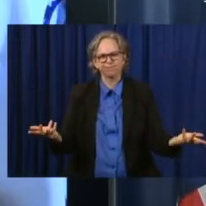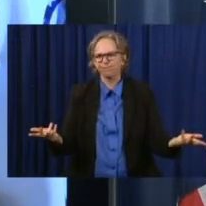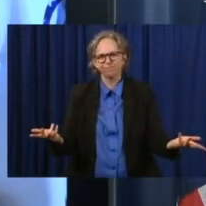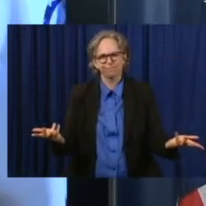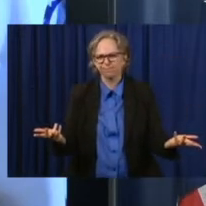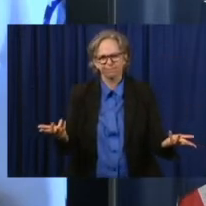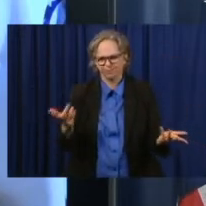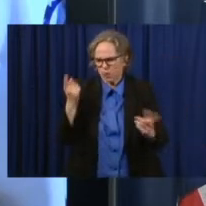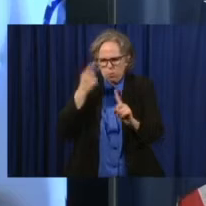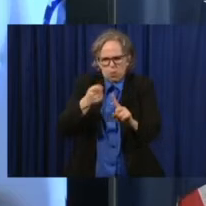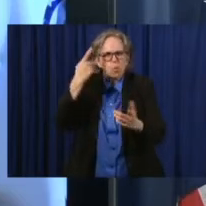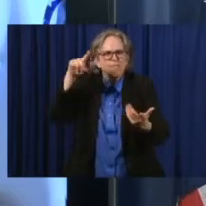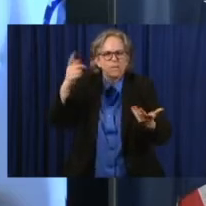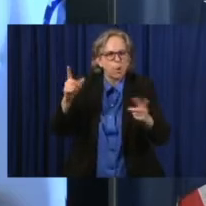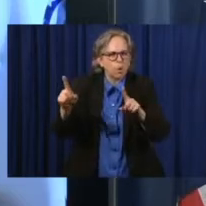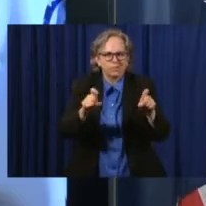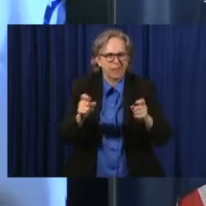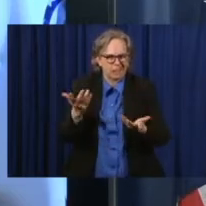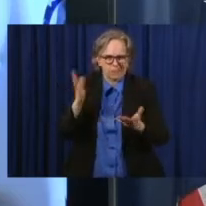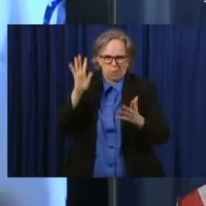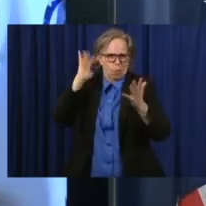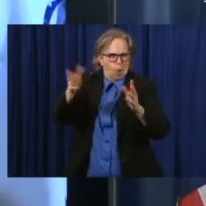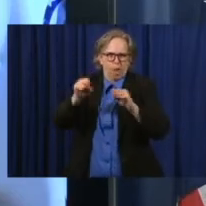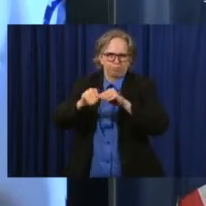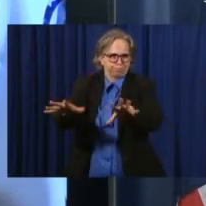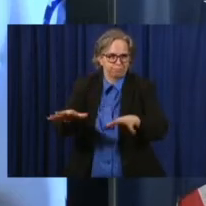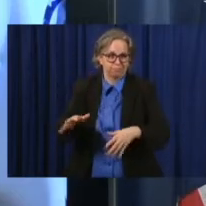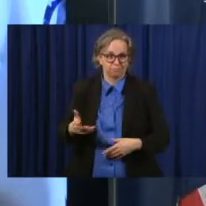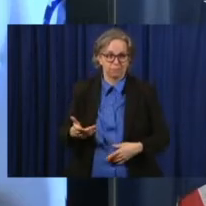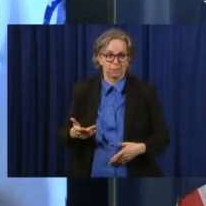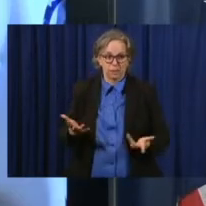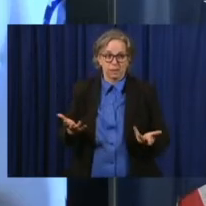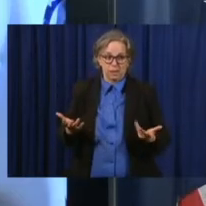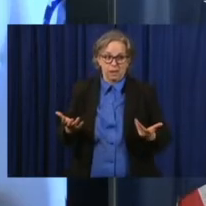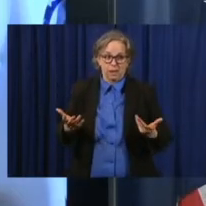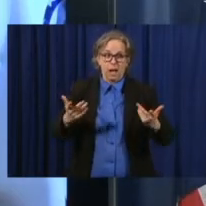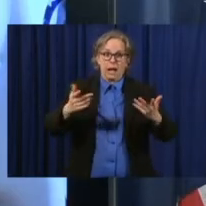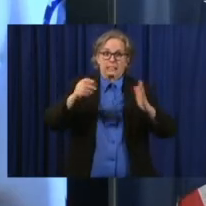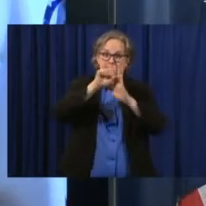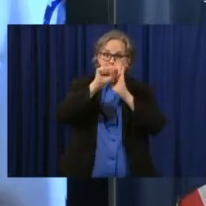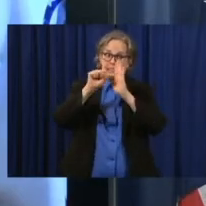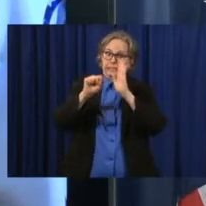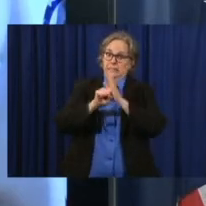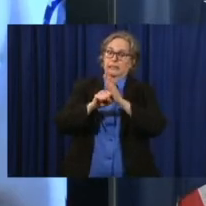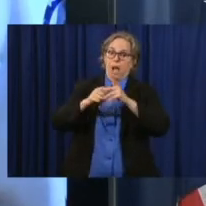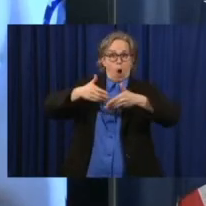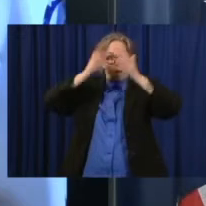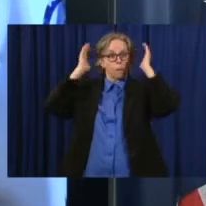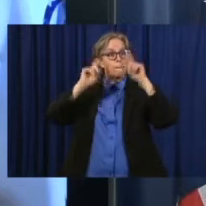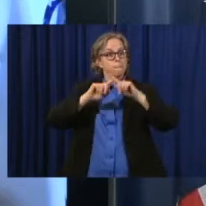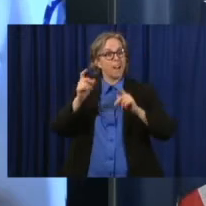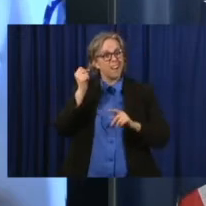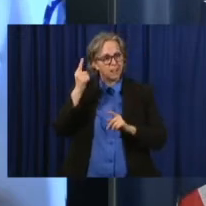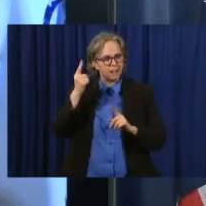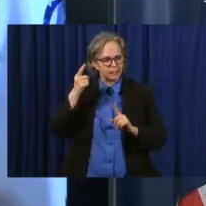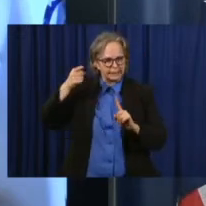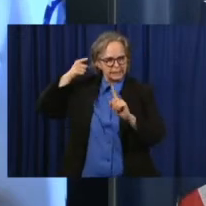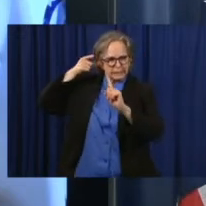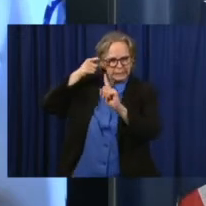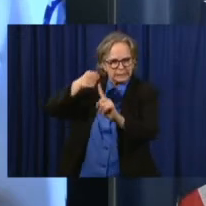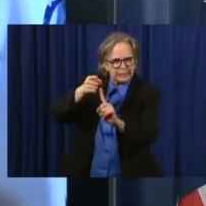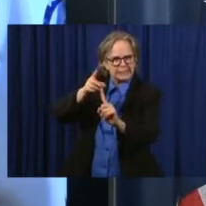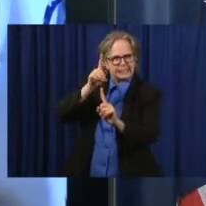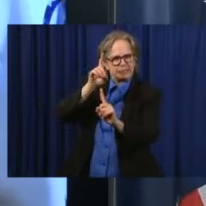that situation in the state of Ohio, we have gotten into that situation in the Department of Rehabilitation and Correction.